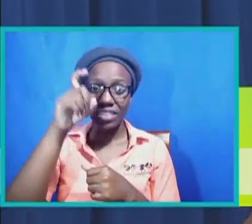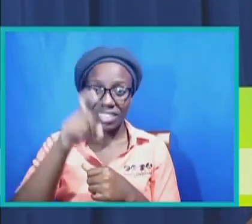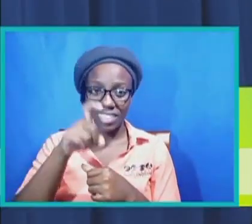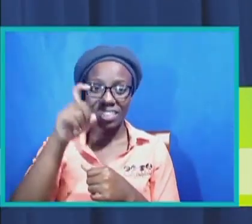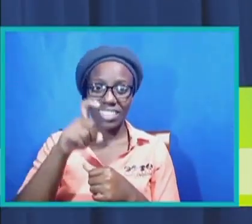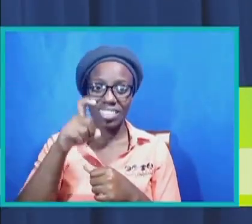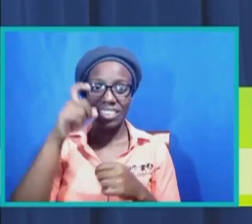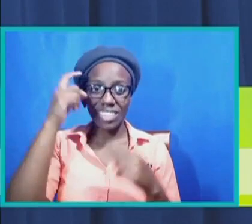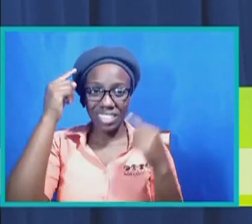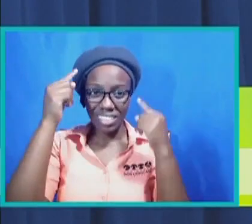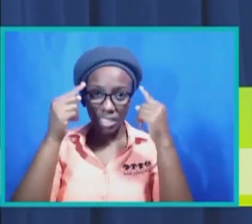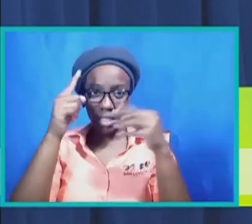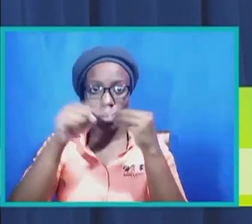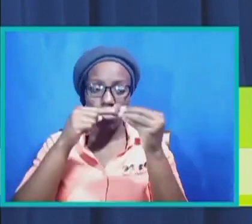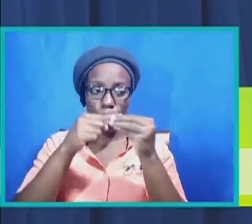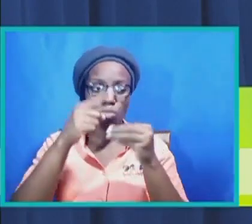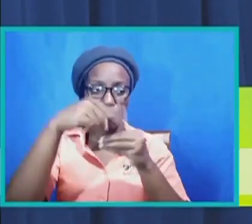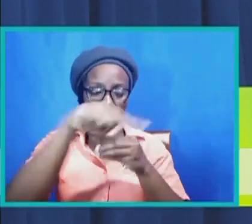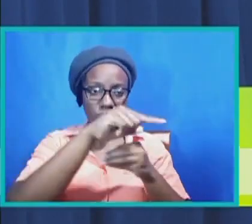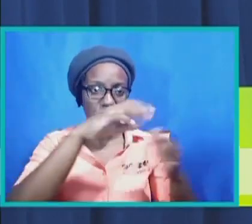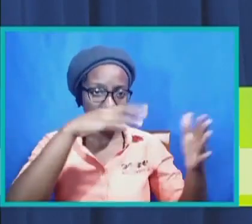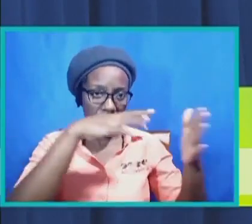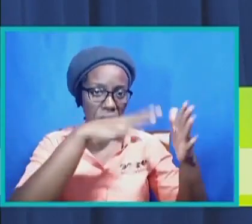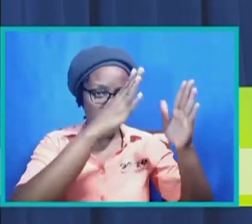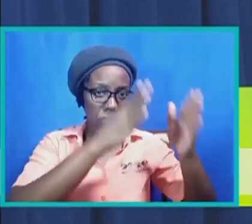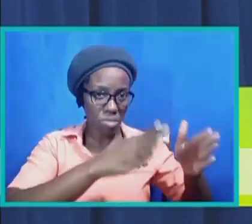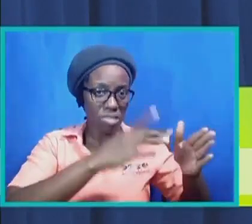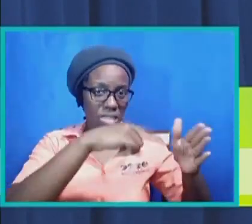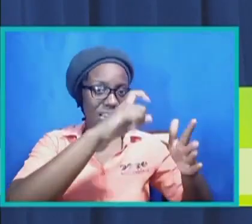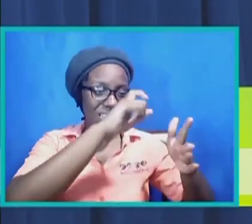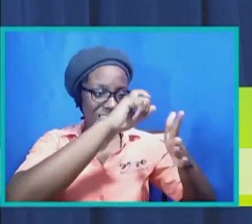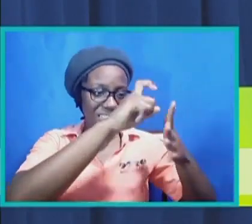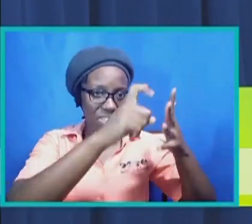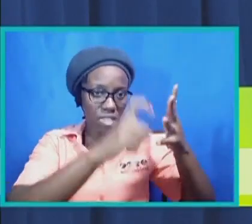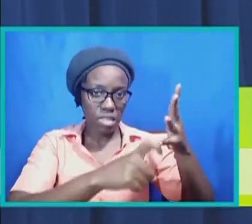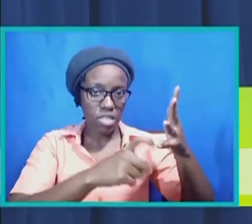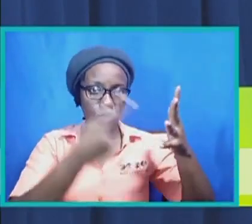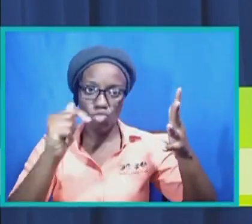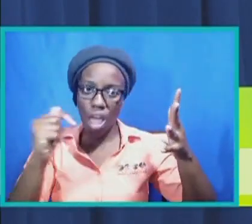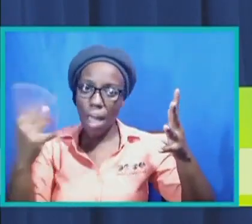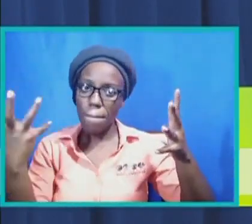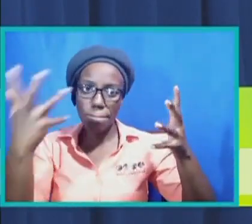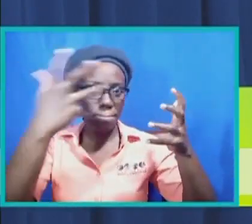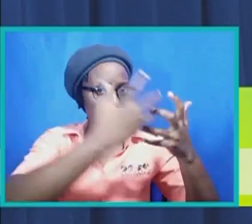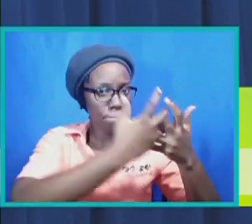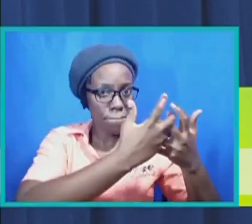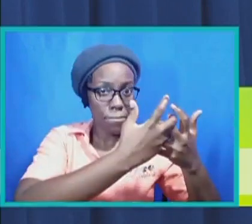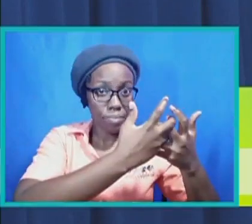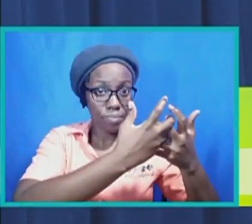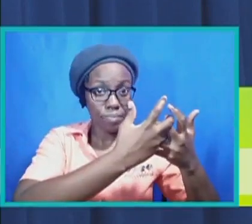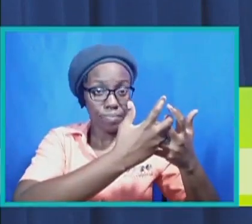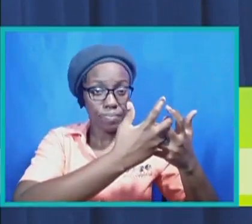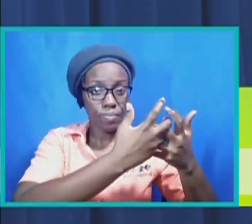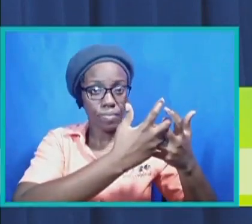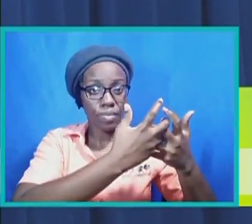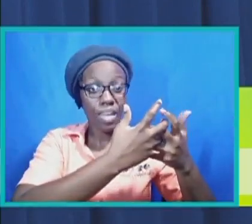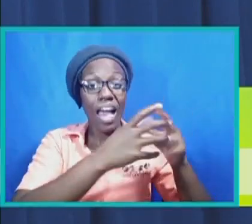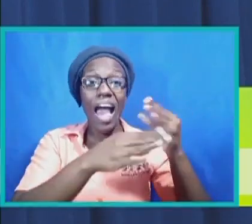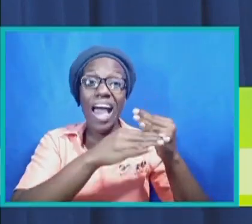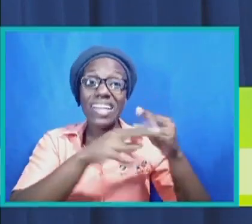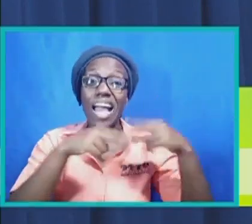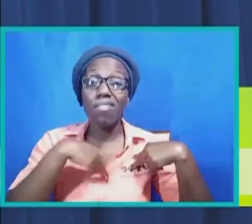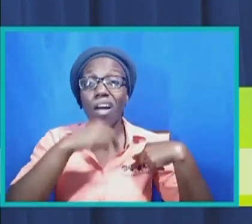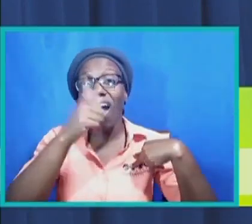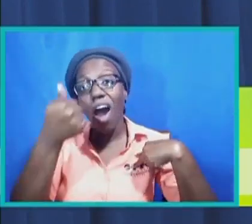student needs. At the same time, you have students who are high performing but maybe not achieving their true potential, so you need to cater